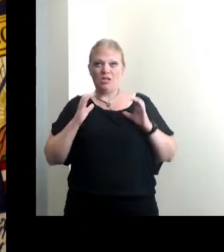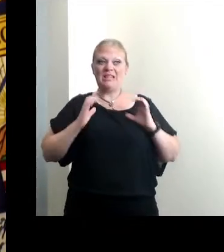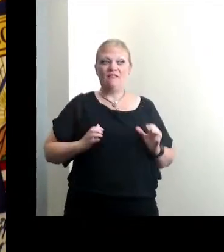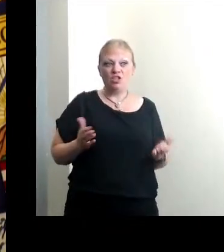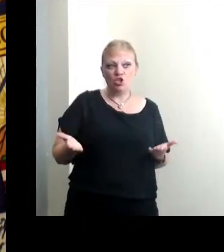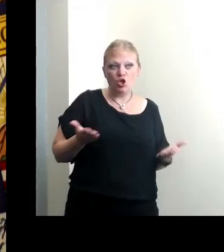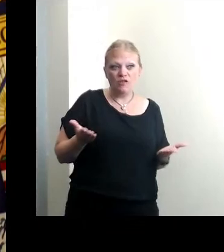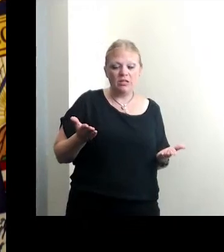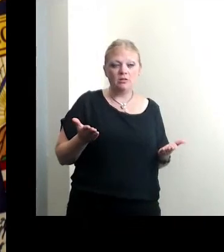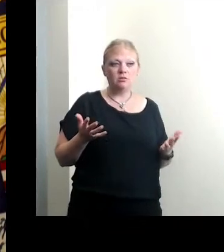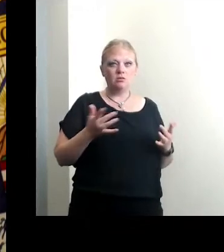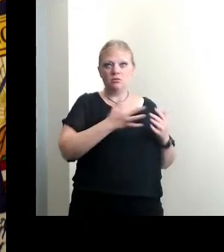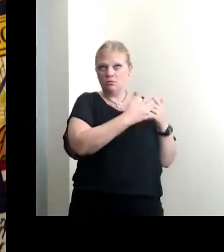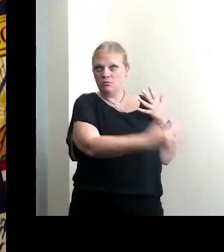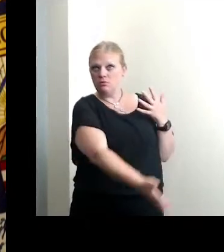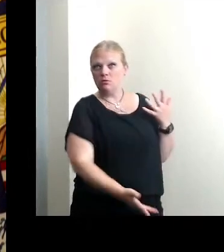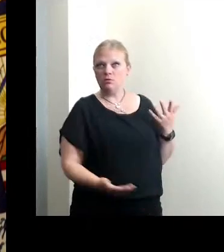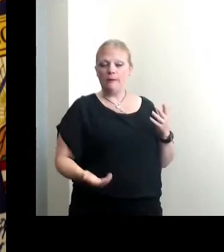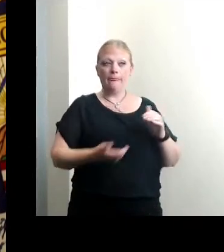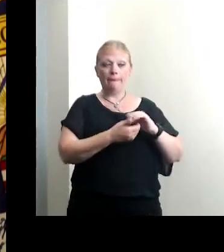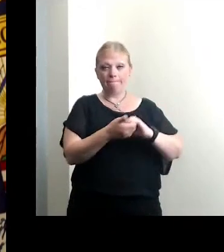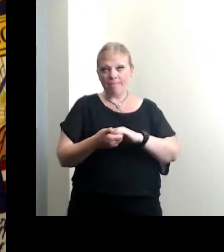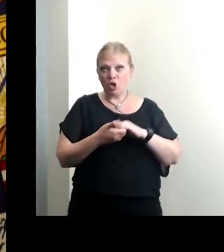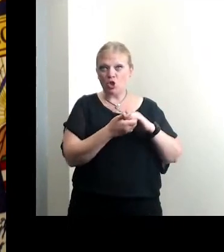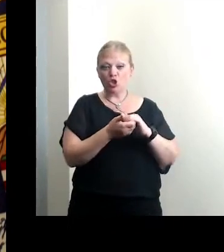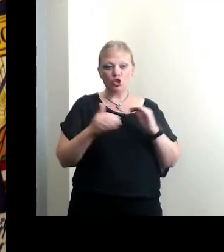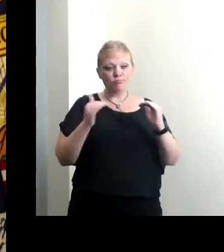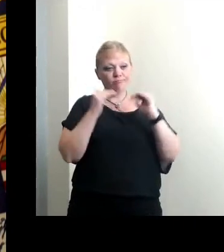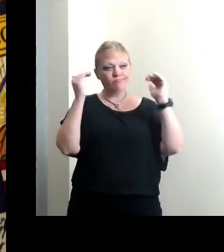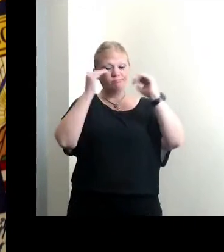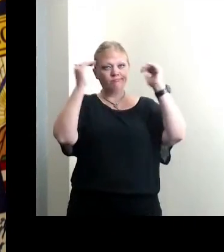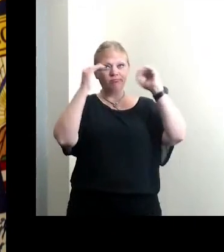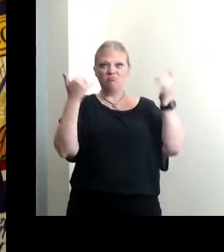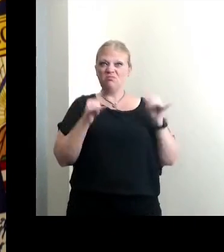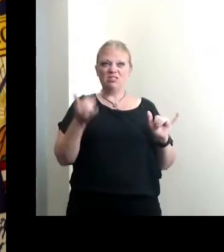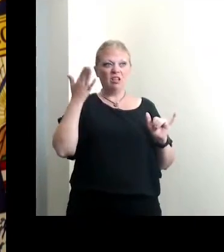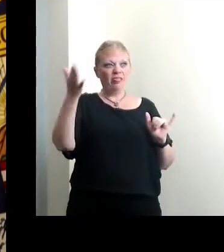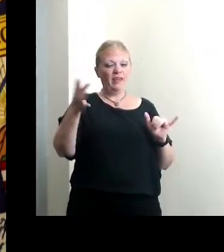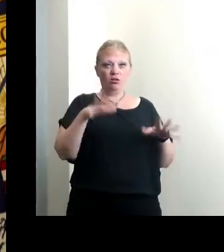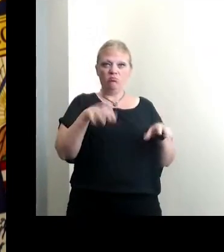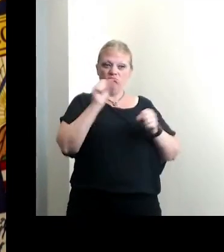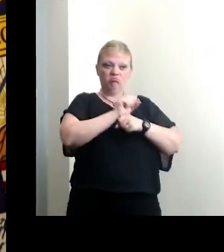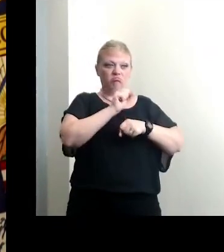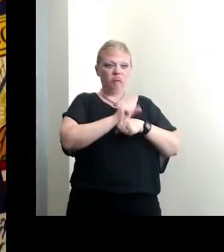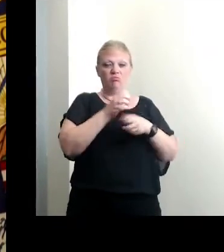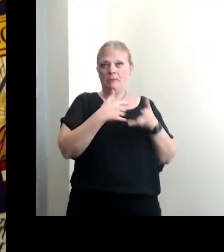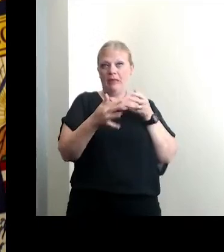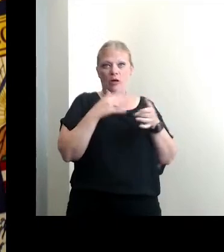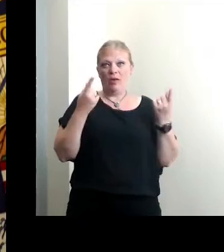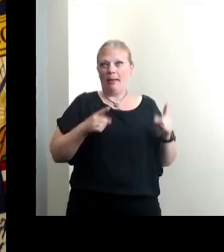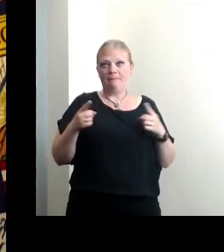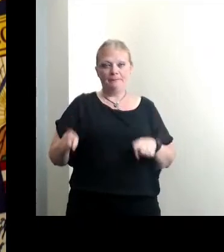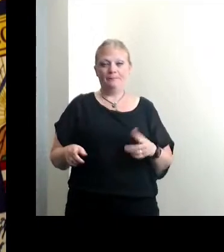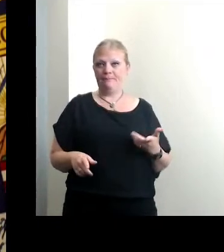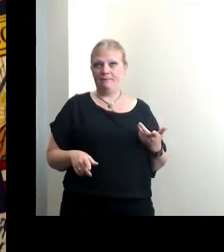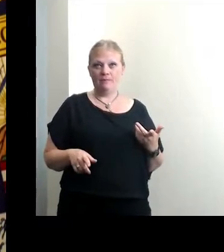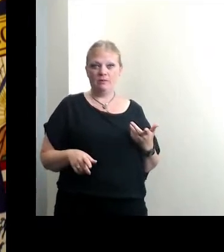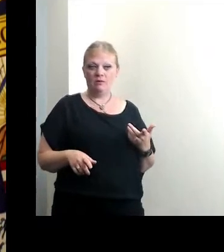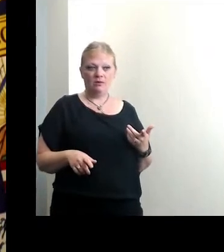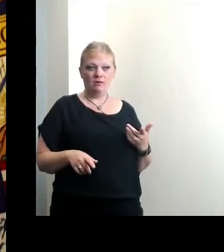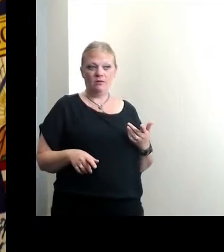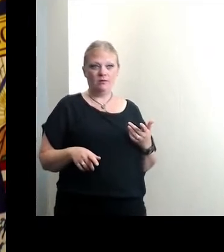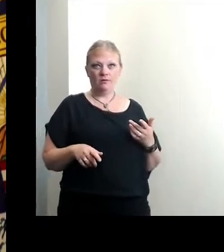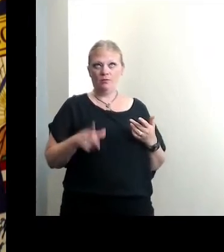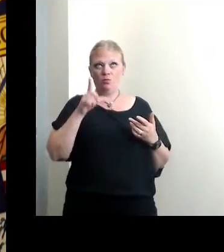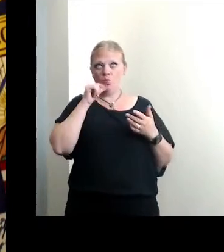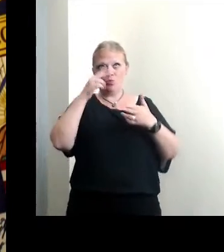and the rest, partners in higher levels of government that are still there to do the work regardless of what happens with whose name